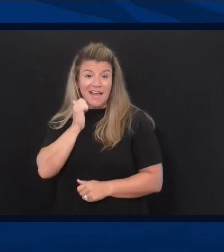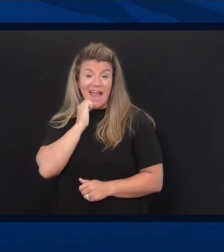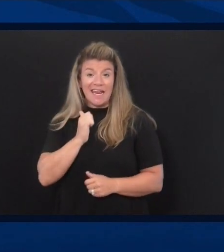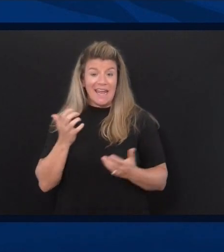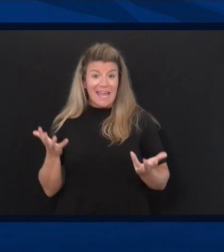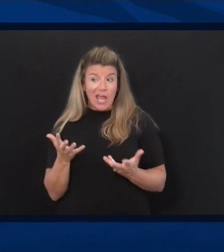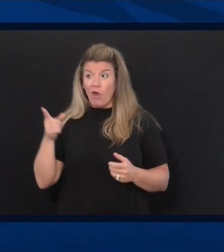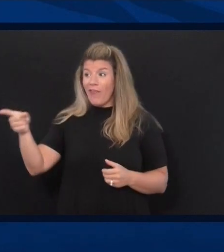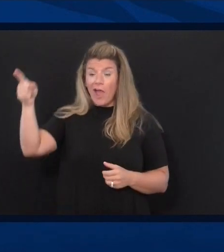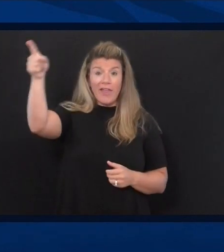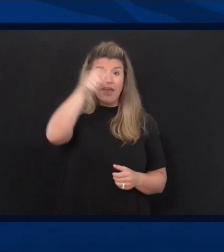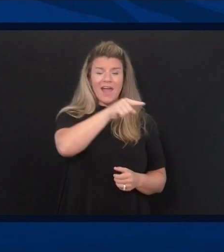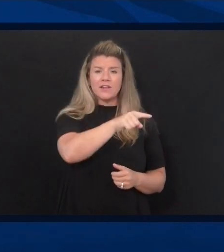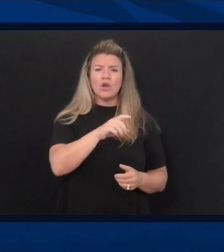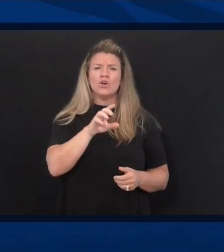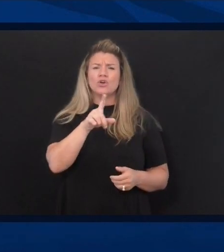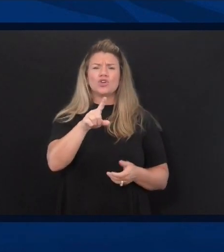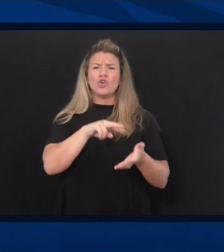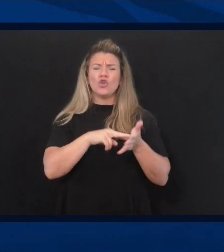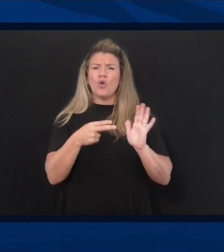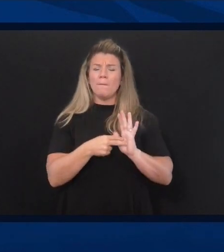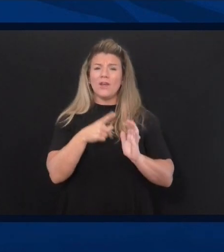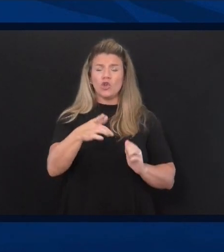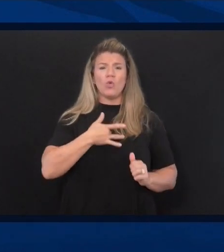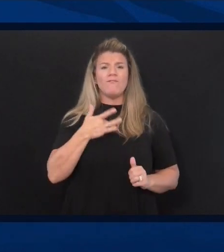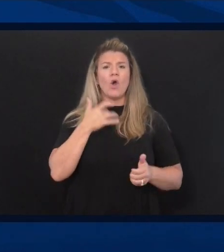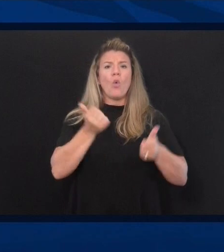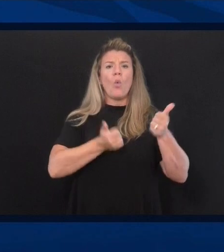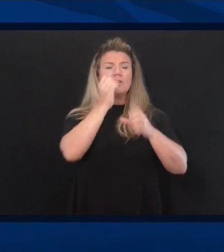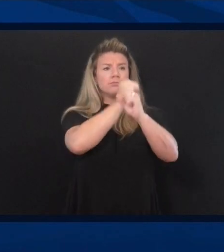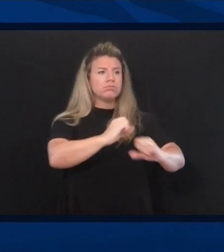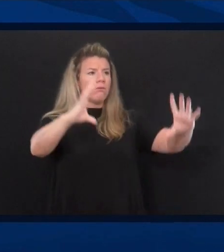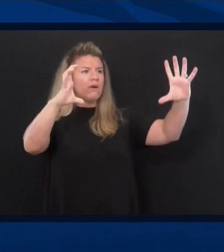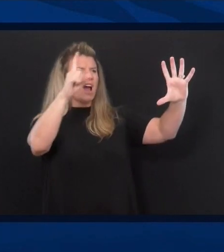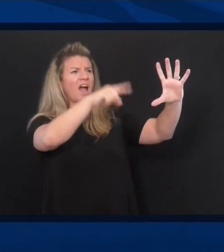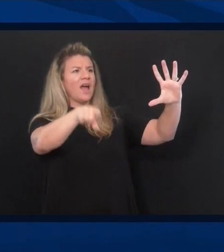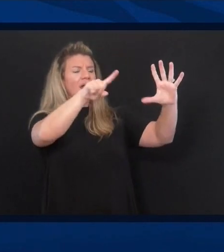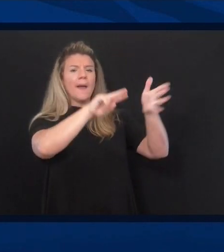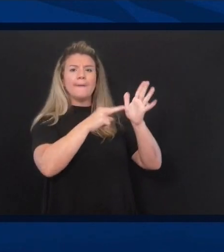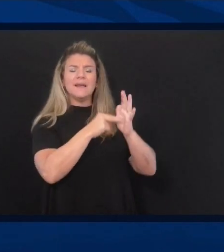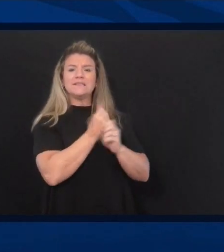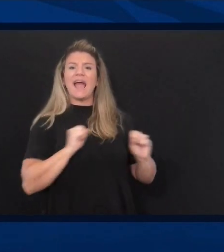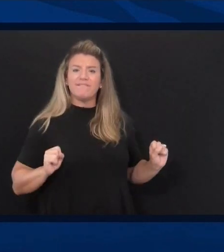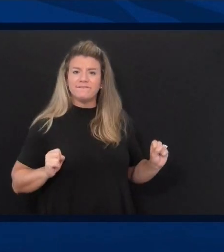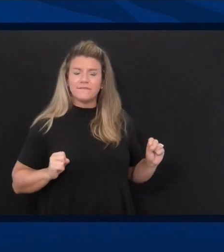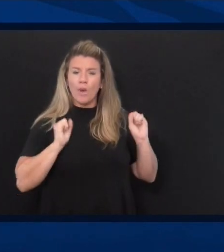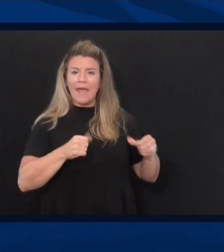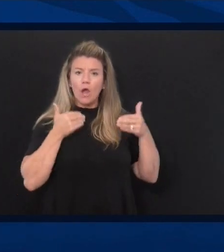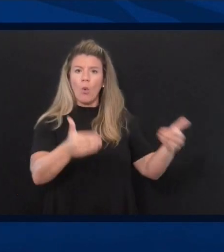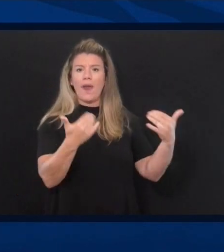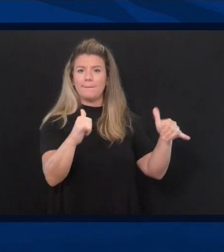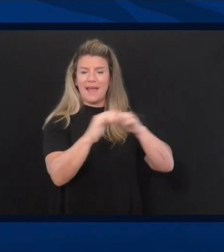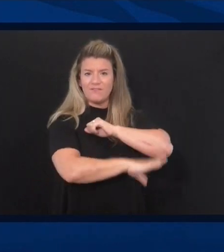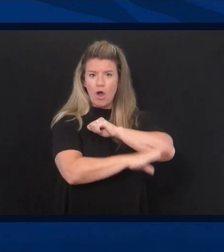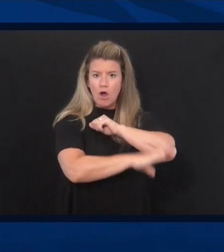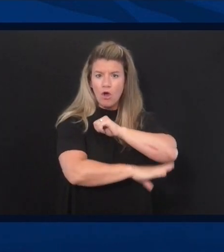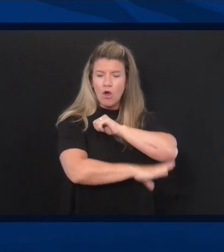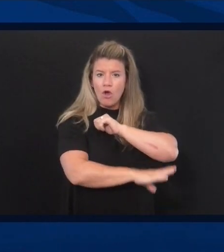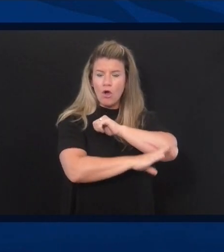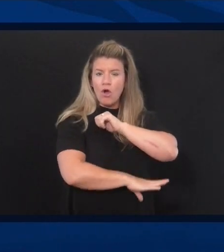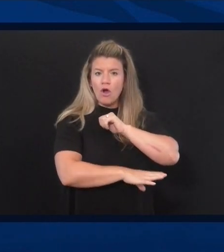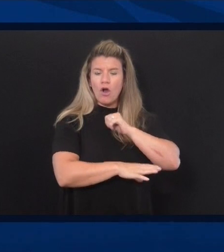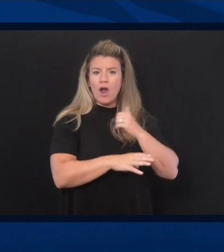about month and a half, but I'm going to ask it again. In regards to the West Virginia legislature,